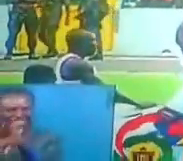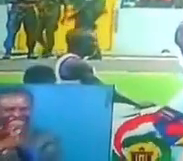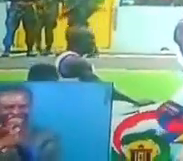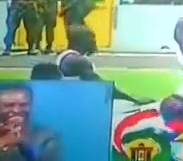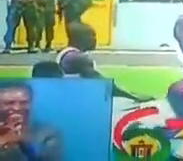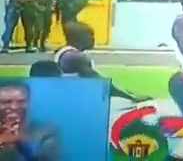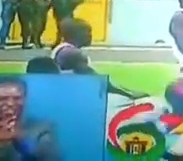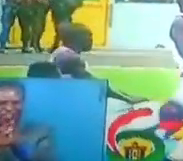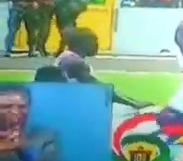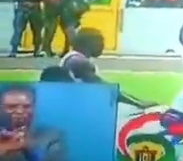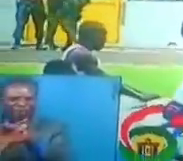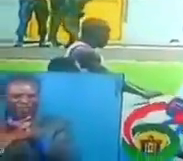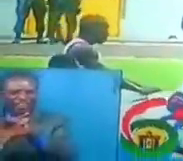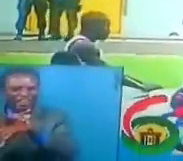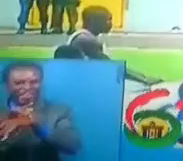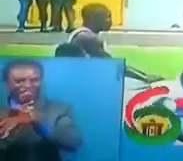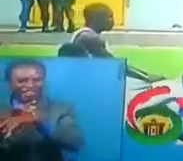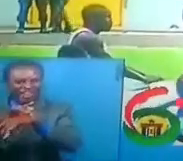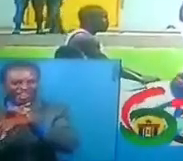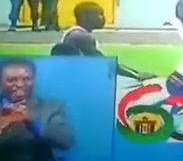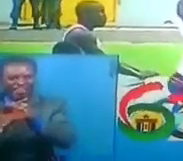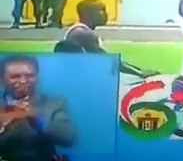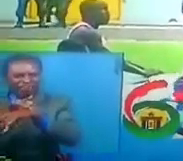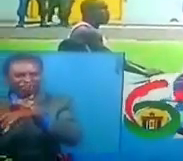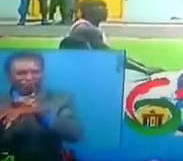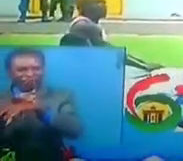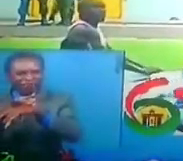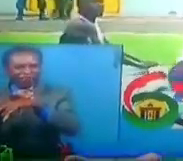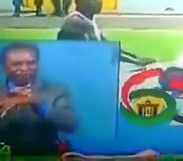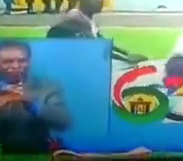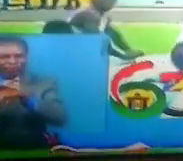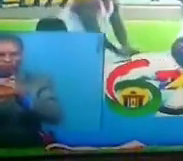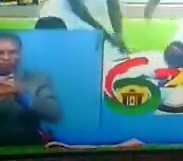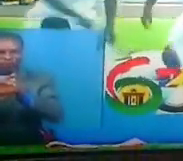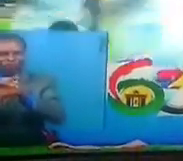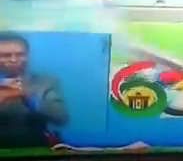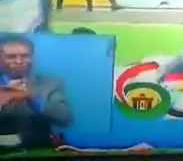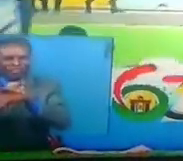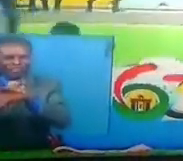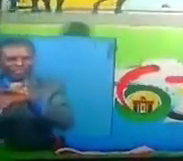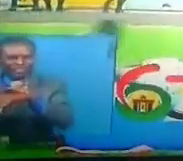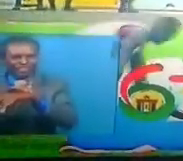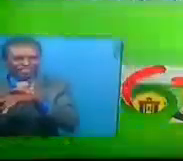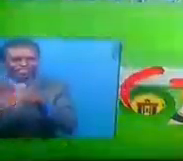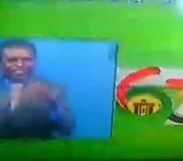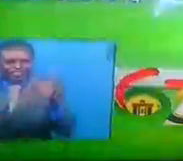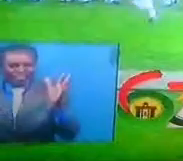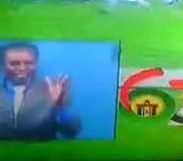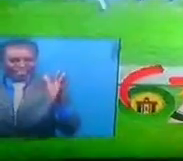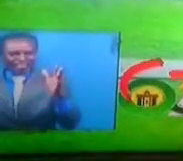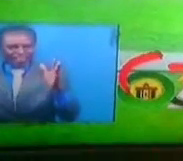The first was jumping through it. Now it's jumping over it actually. Okay, and that's he jumping